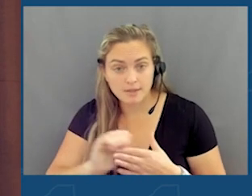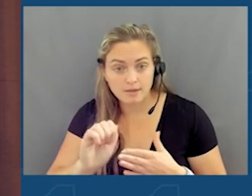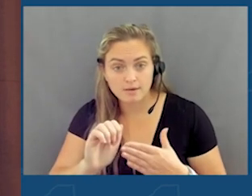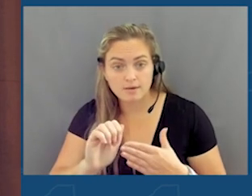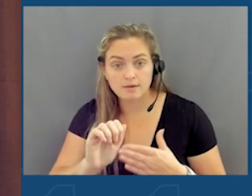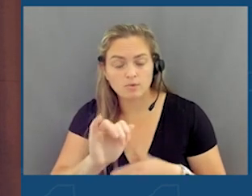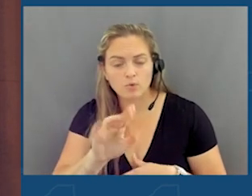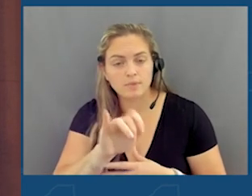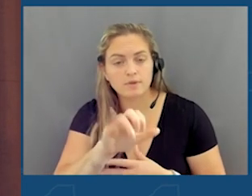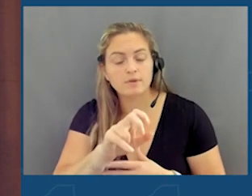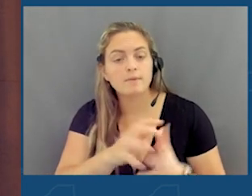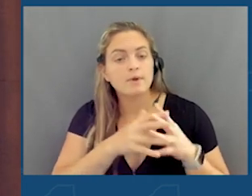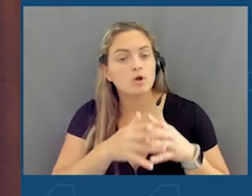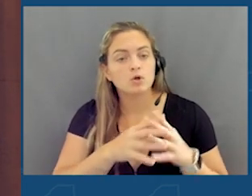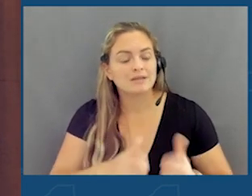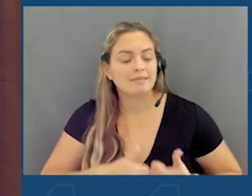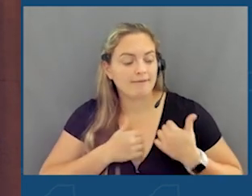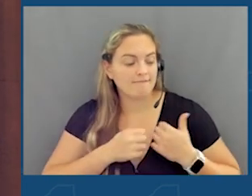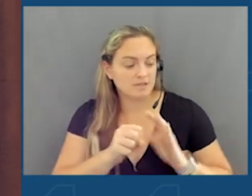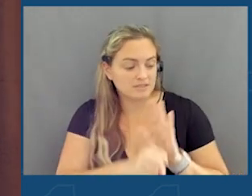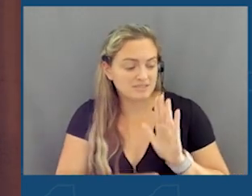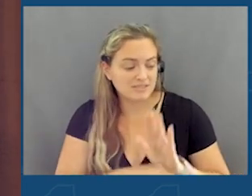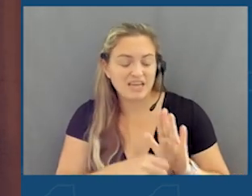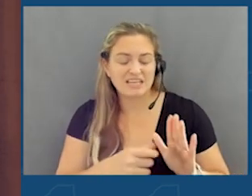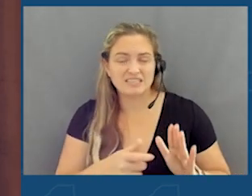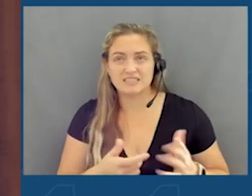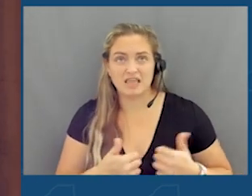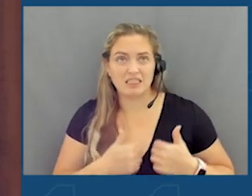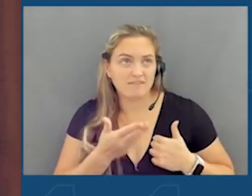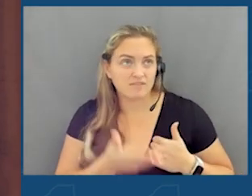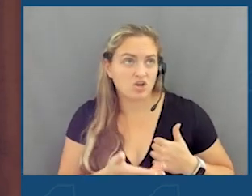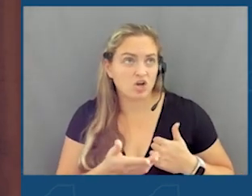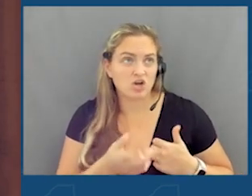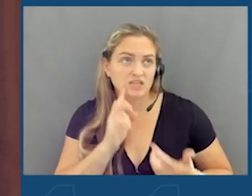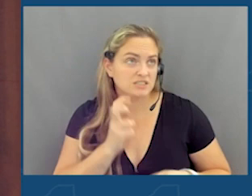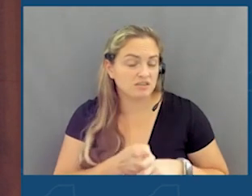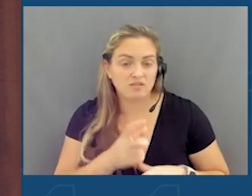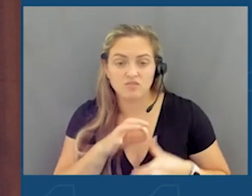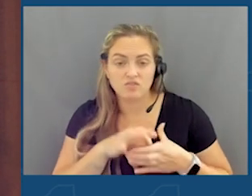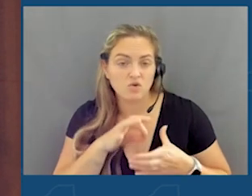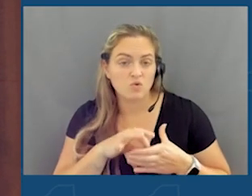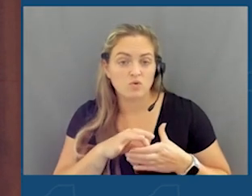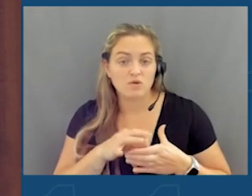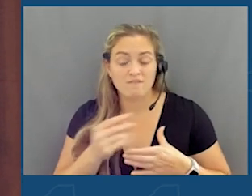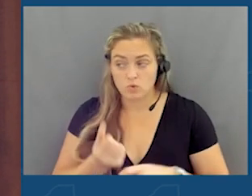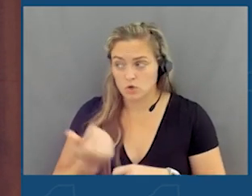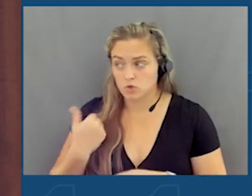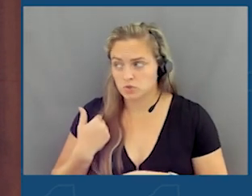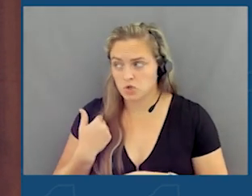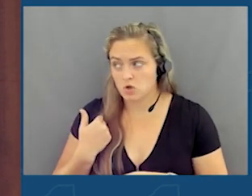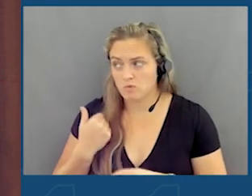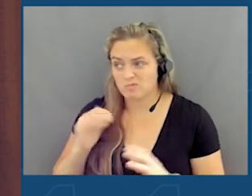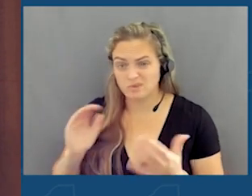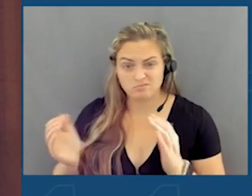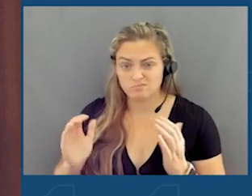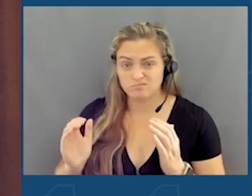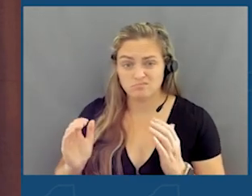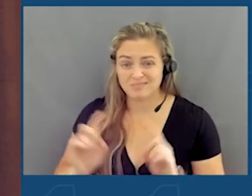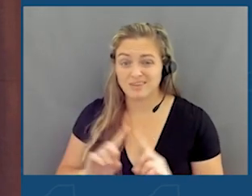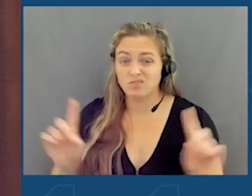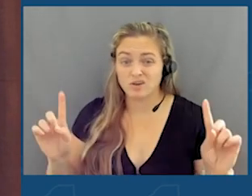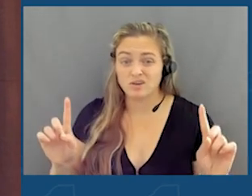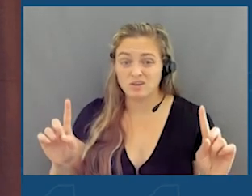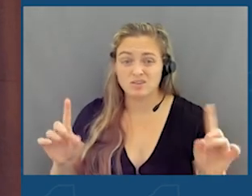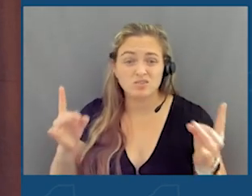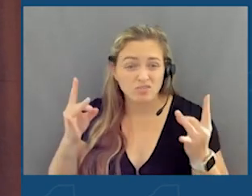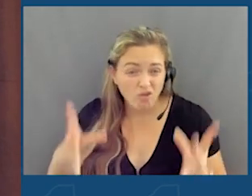in states where it's harder to vote today than it was just a few years ago. That is an indictment on our